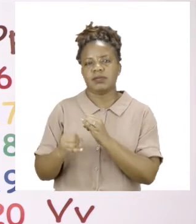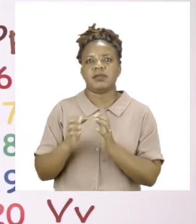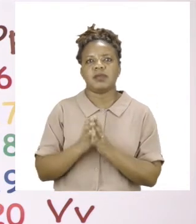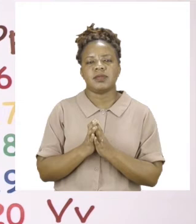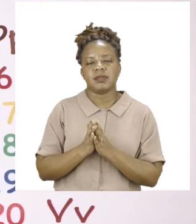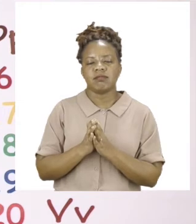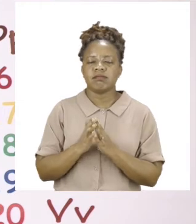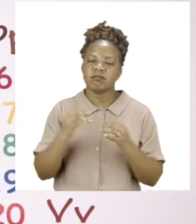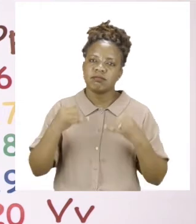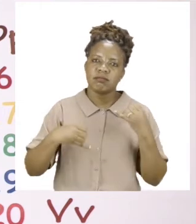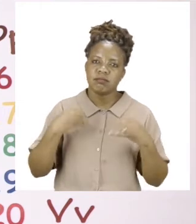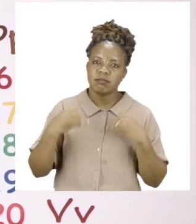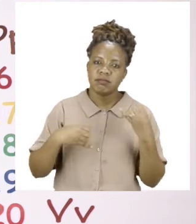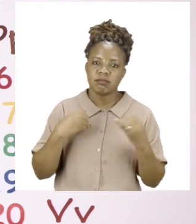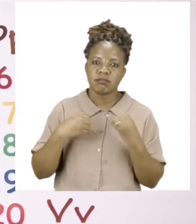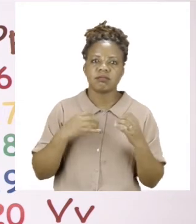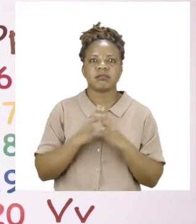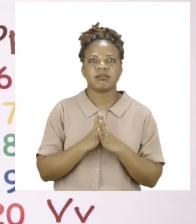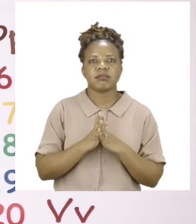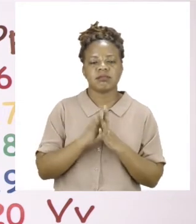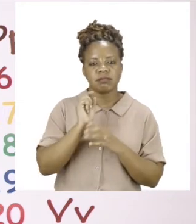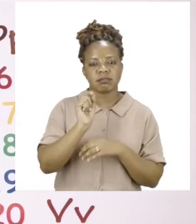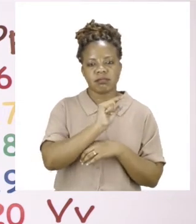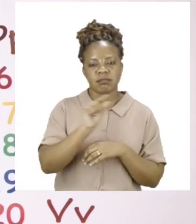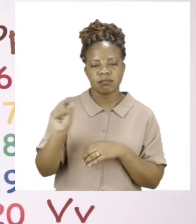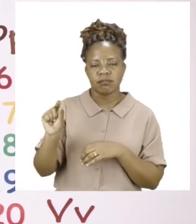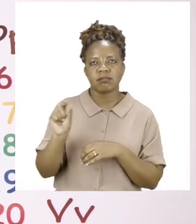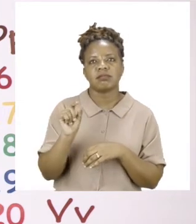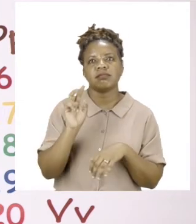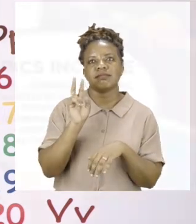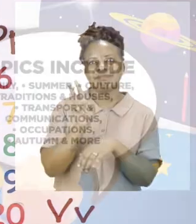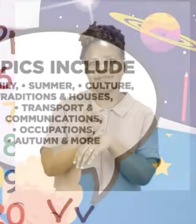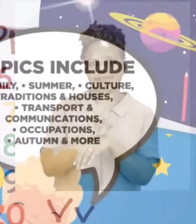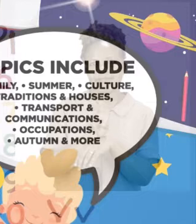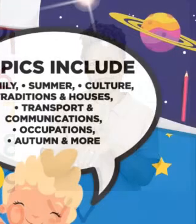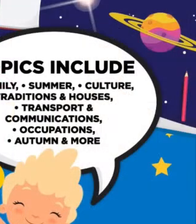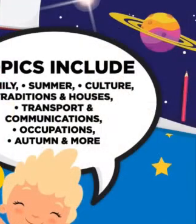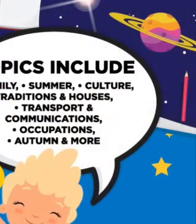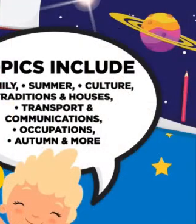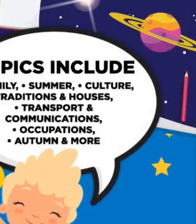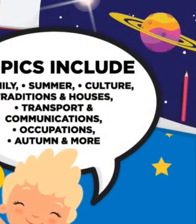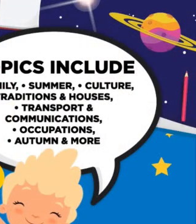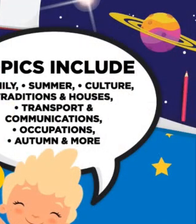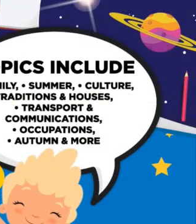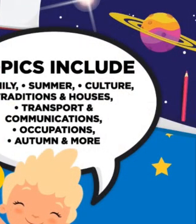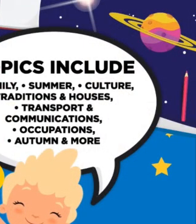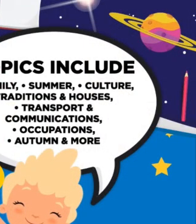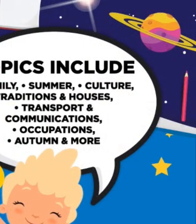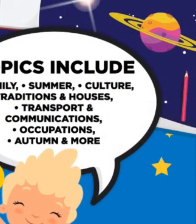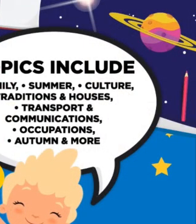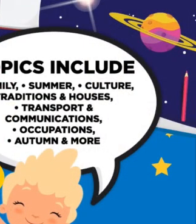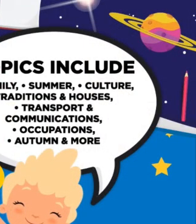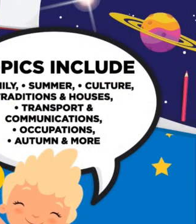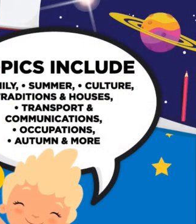so that you can make your sentences complete. And I'll see you soon after the advert break. Do you have children in the age range of